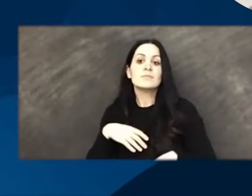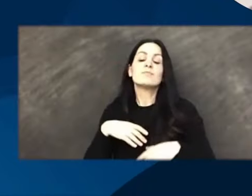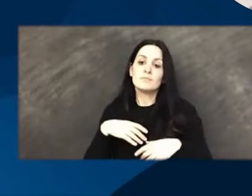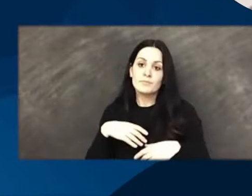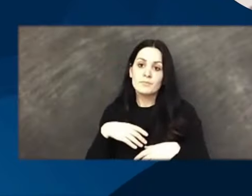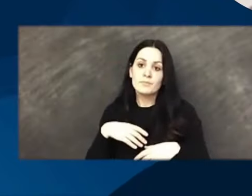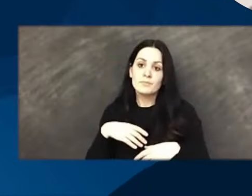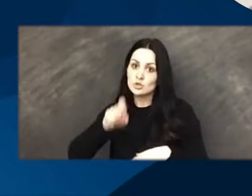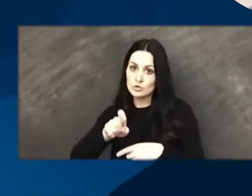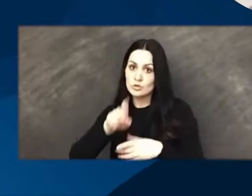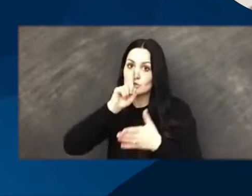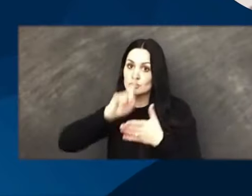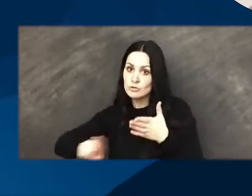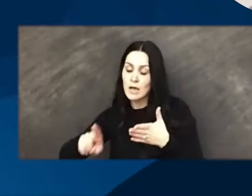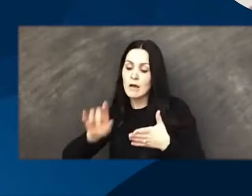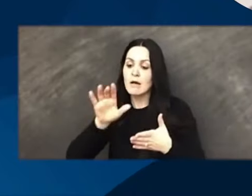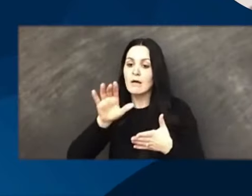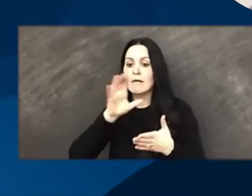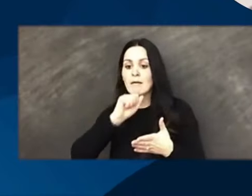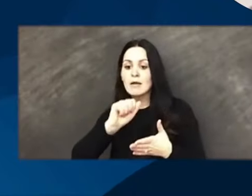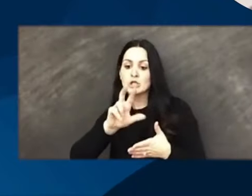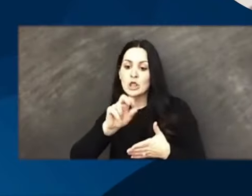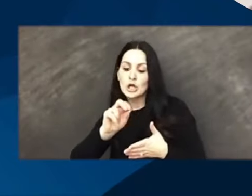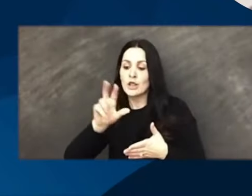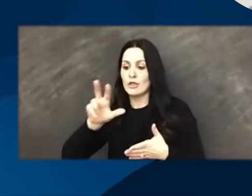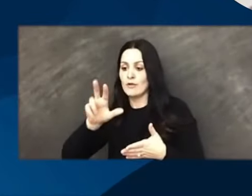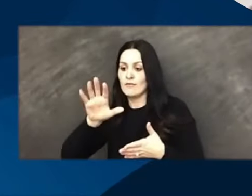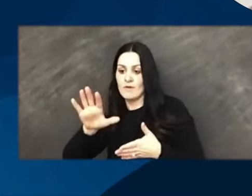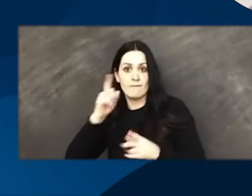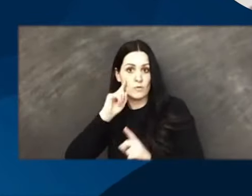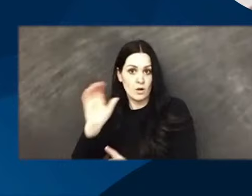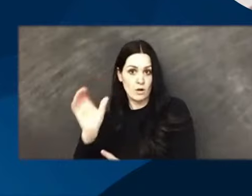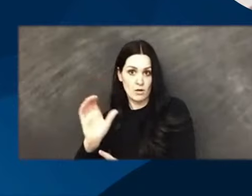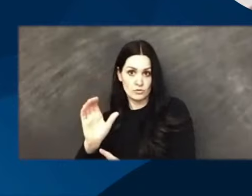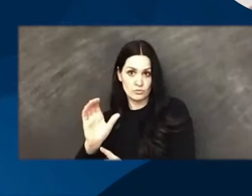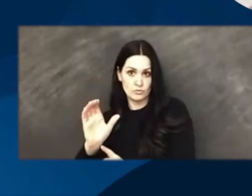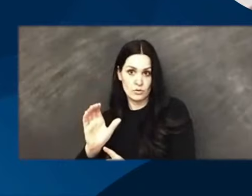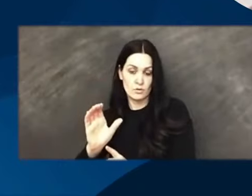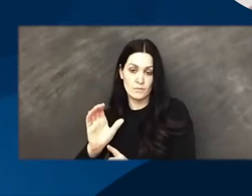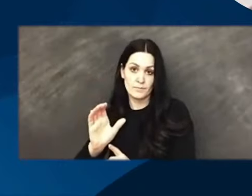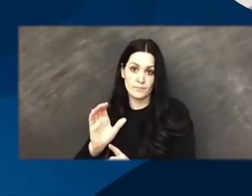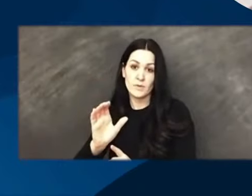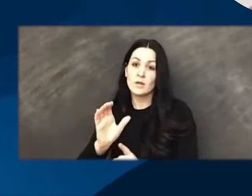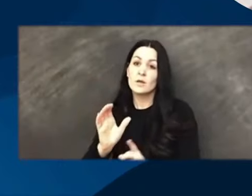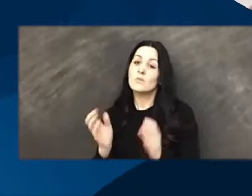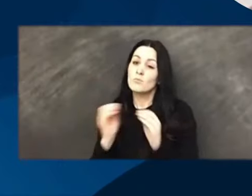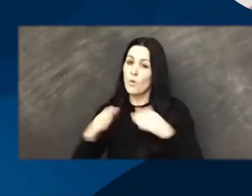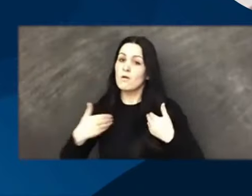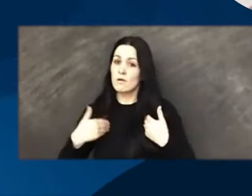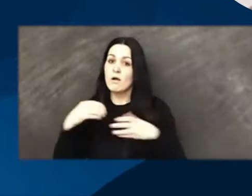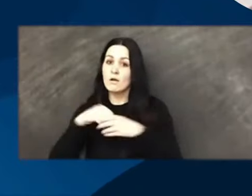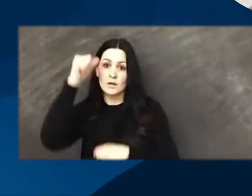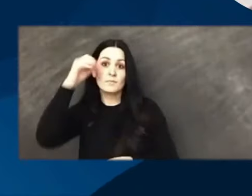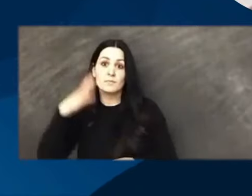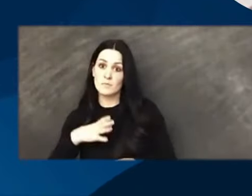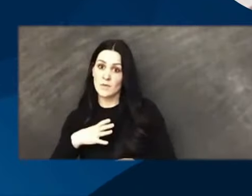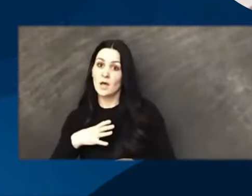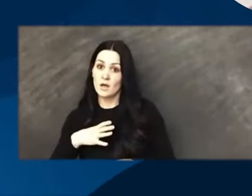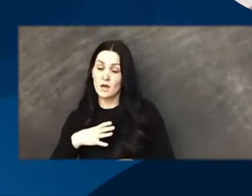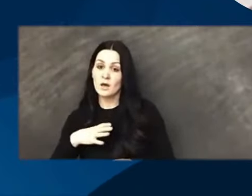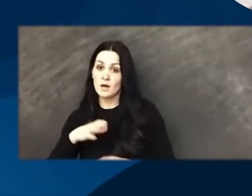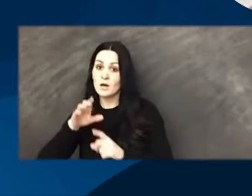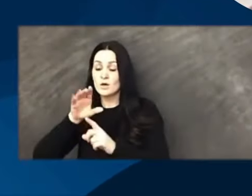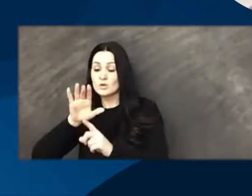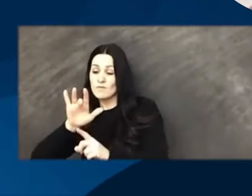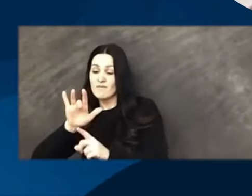the age of 30 to 35. That age cutoff becomes younger in men. That's recommended in men ages